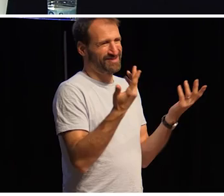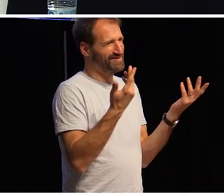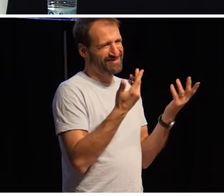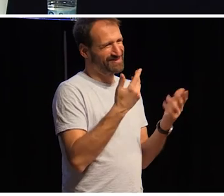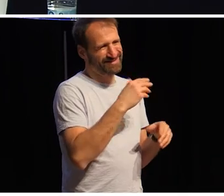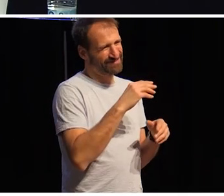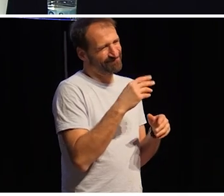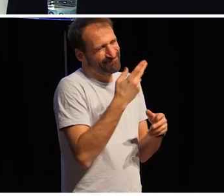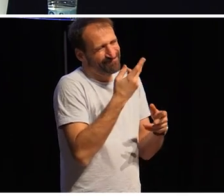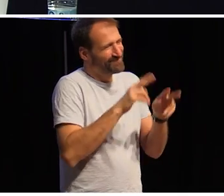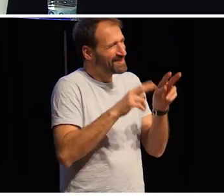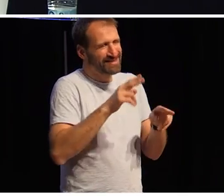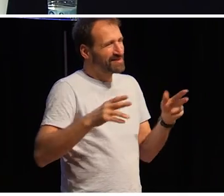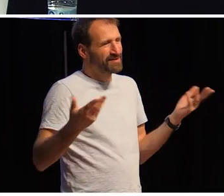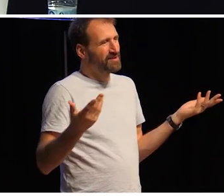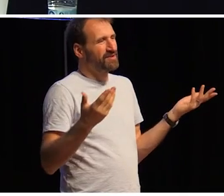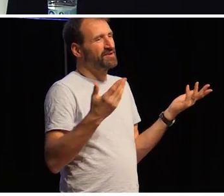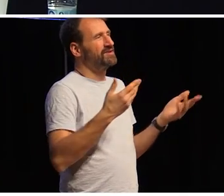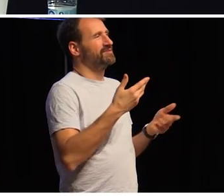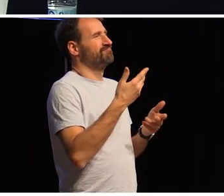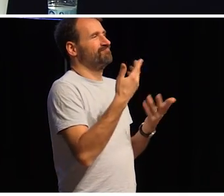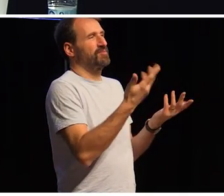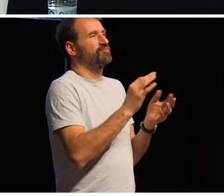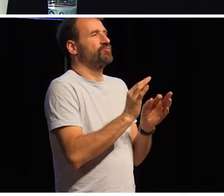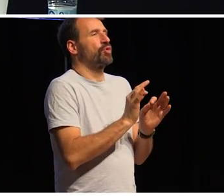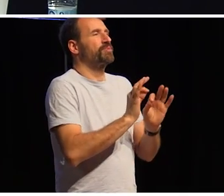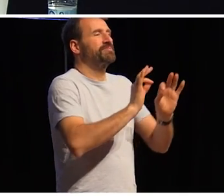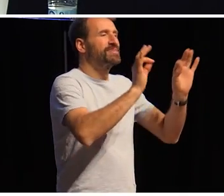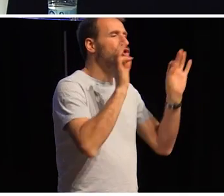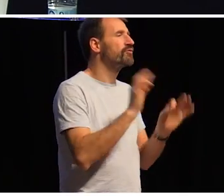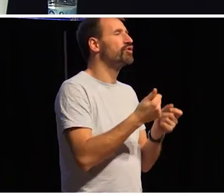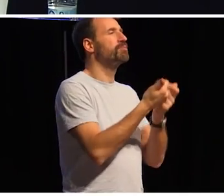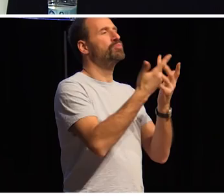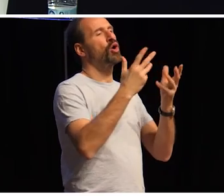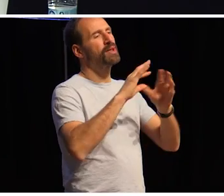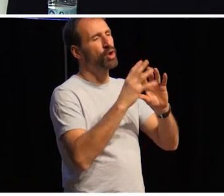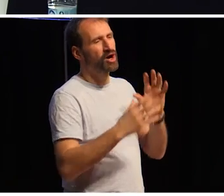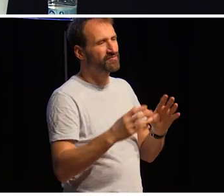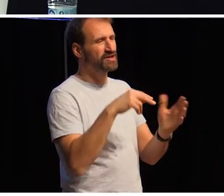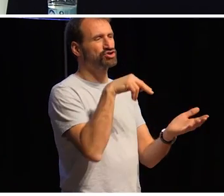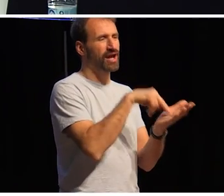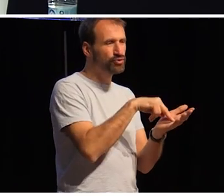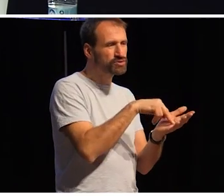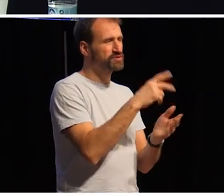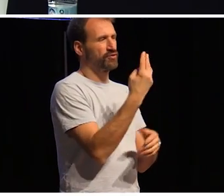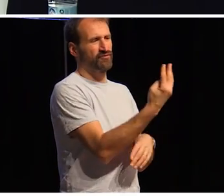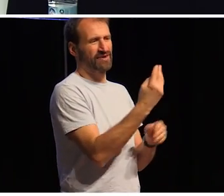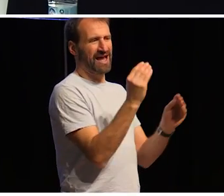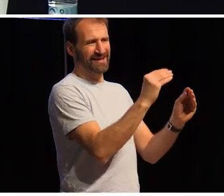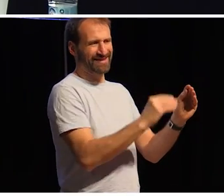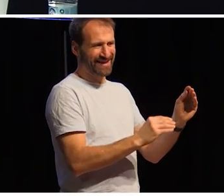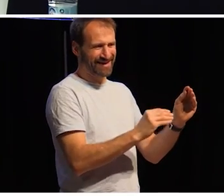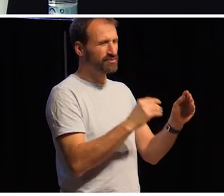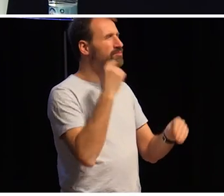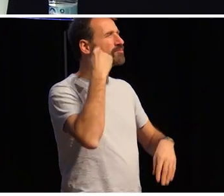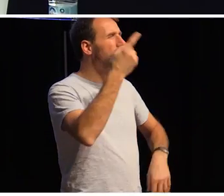be that you optimize tonight for a certain polymorphic state with 4 entries, and tomorrow we figure out, oh, 6 would